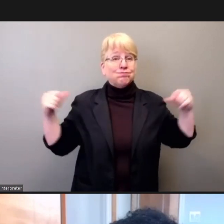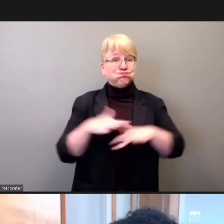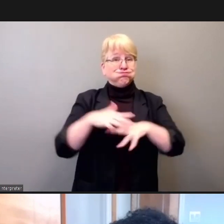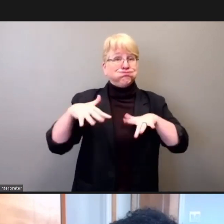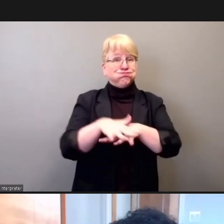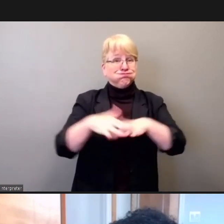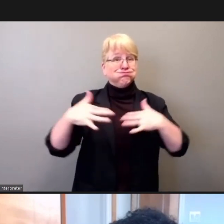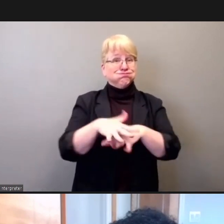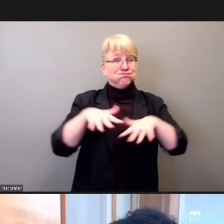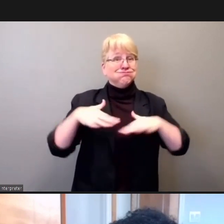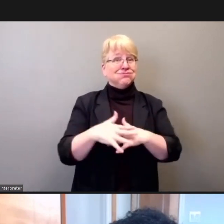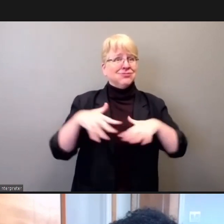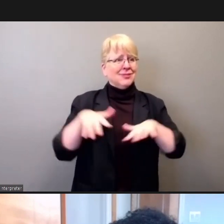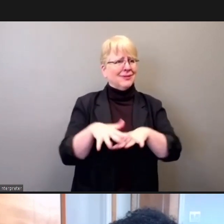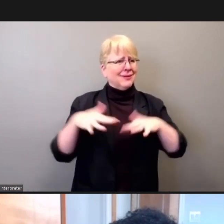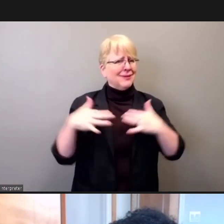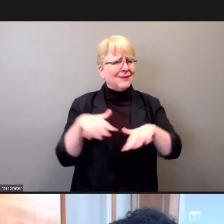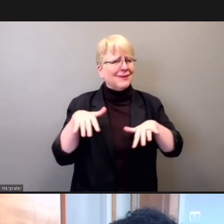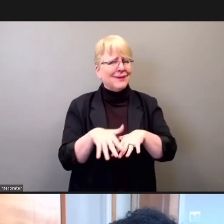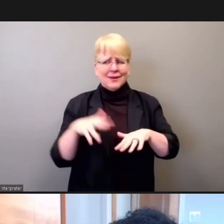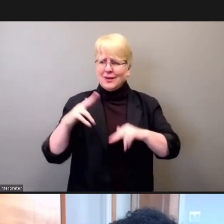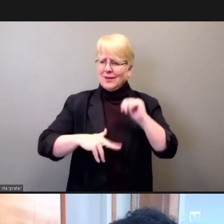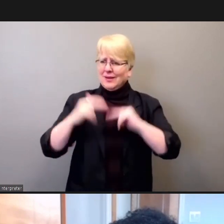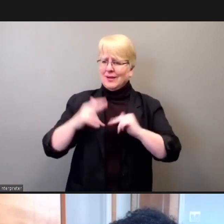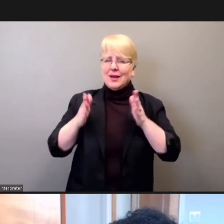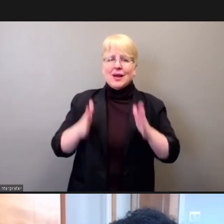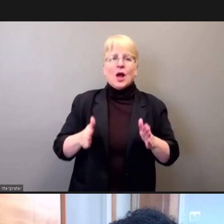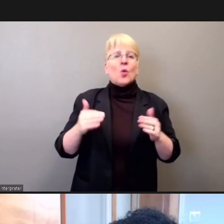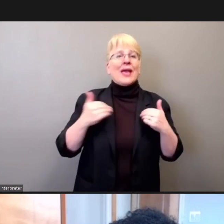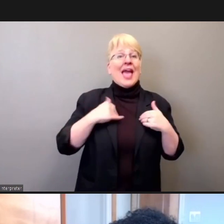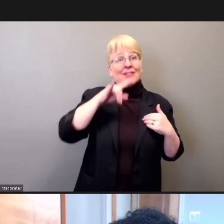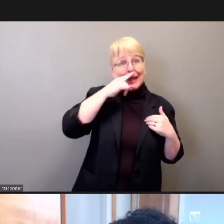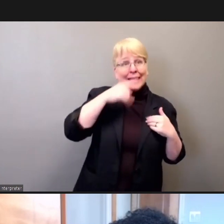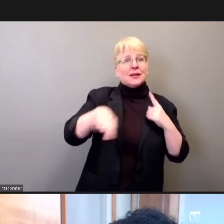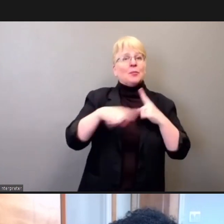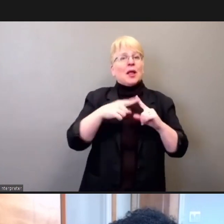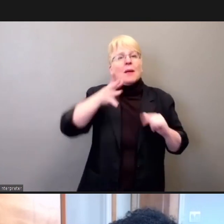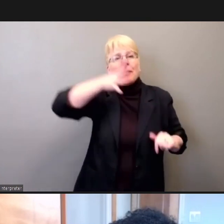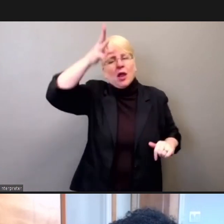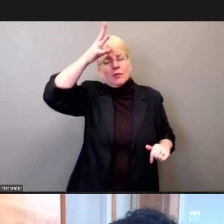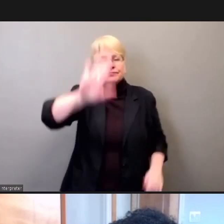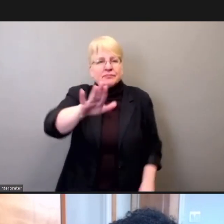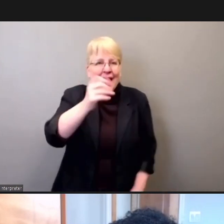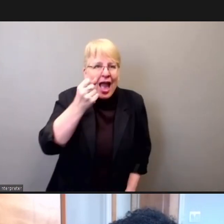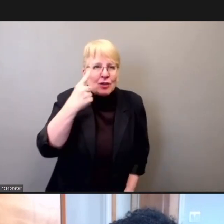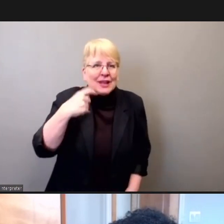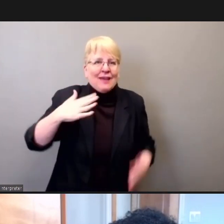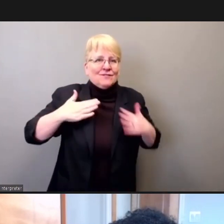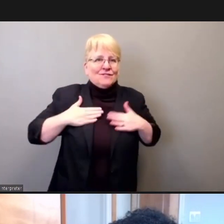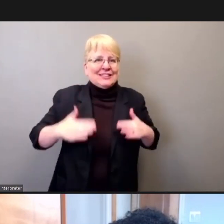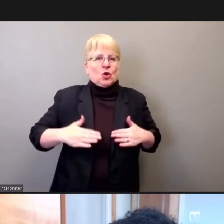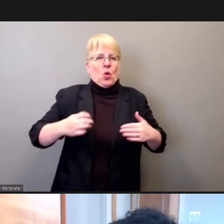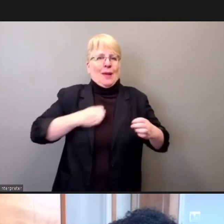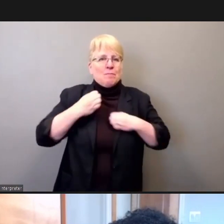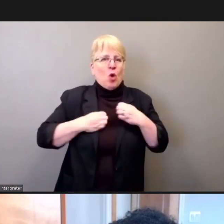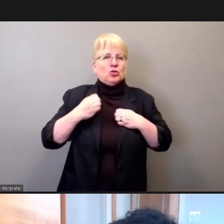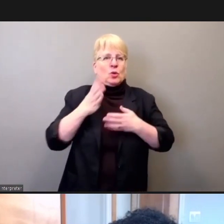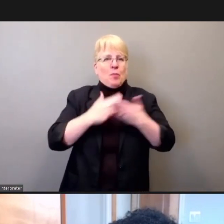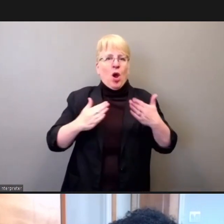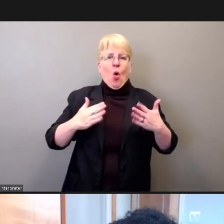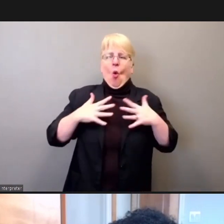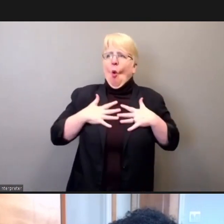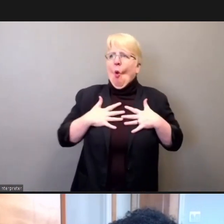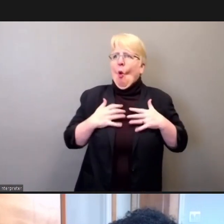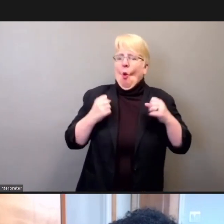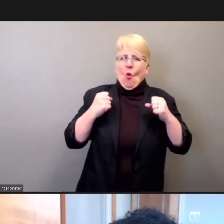and parents, and I understand the emotional and the physical activity components where it just felt